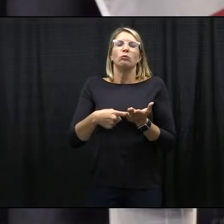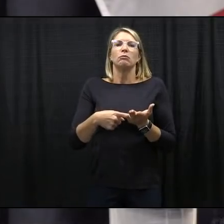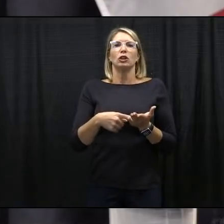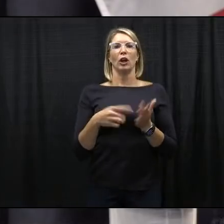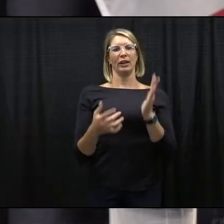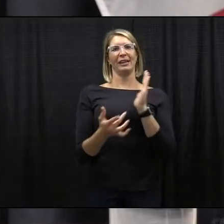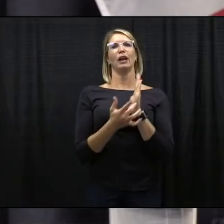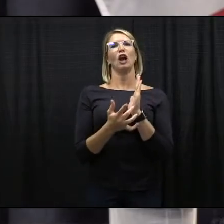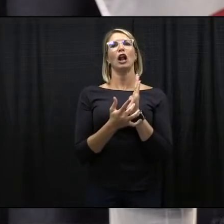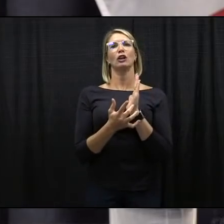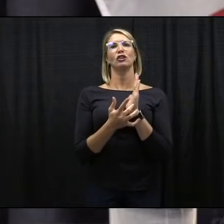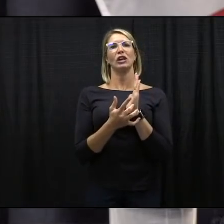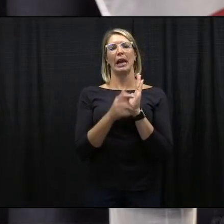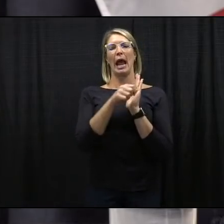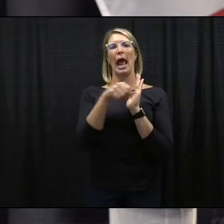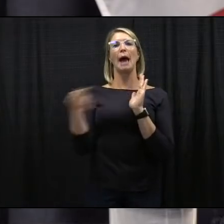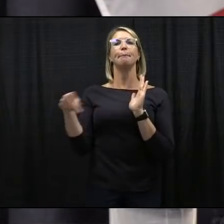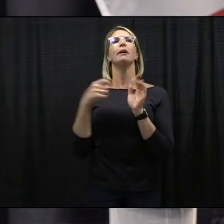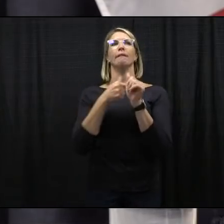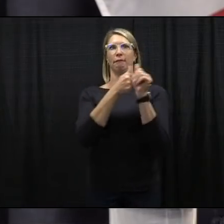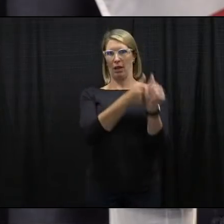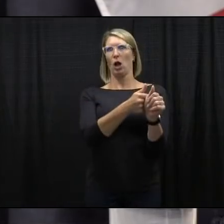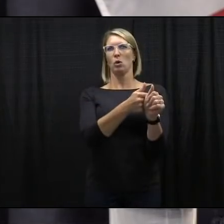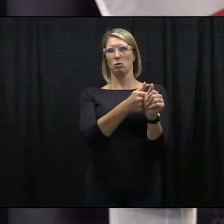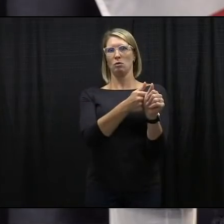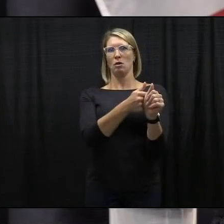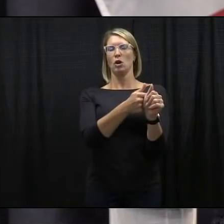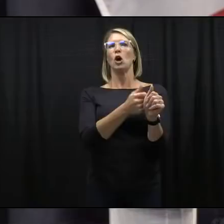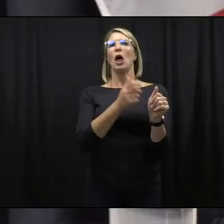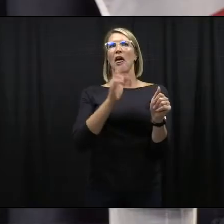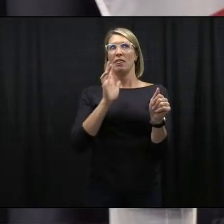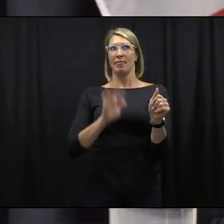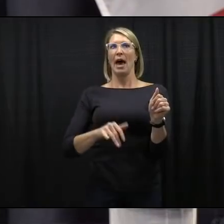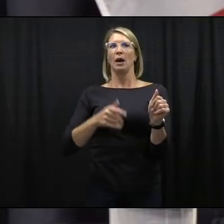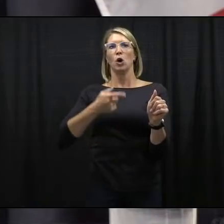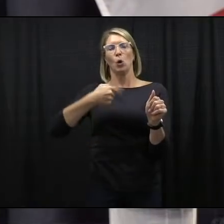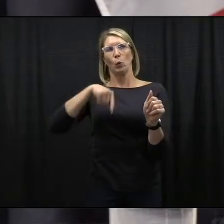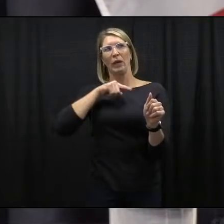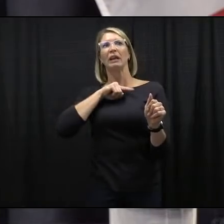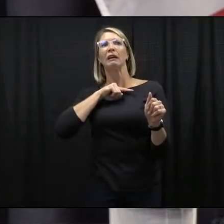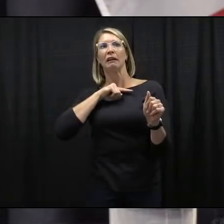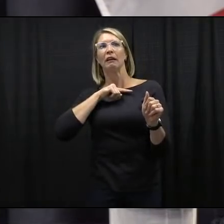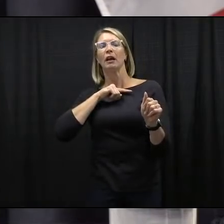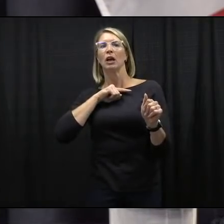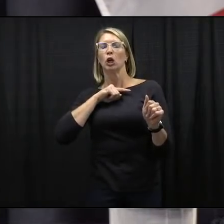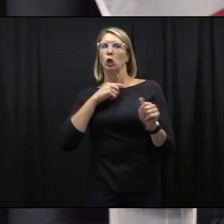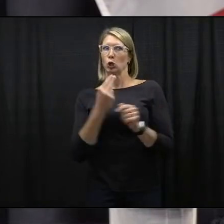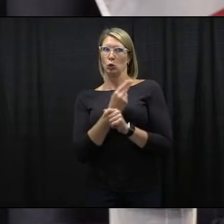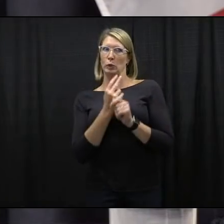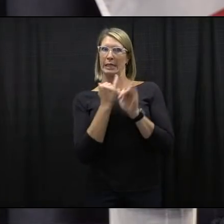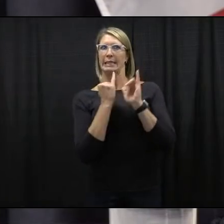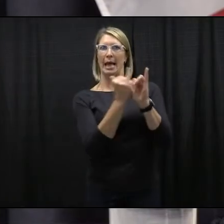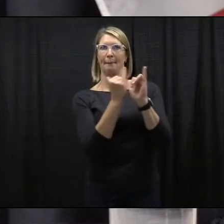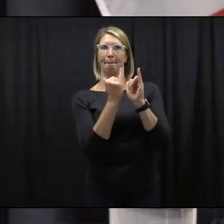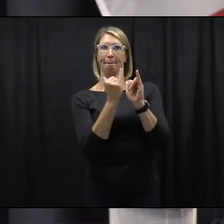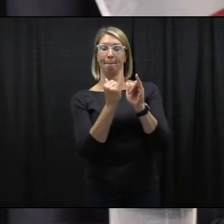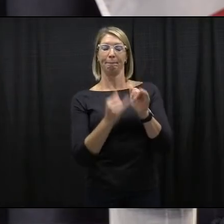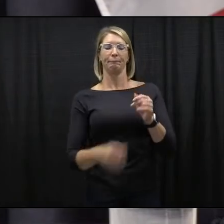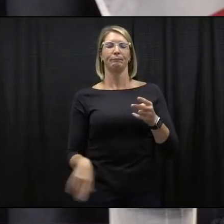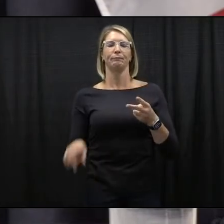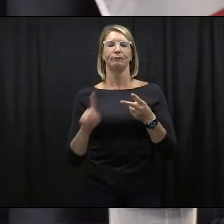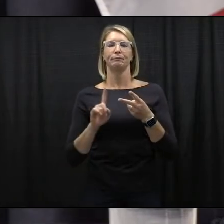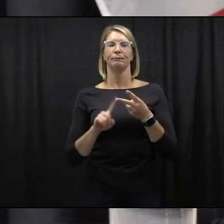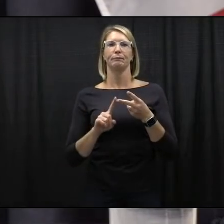only software package that would be recognized and allowed in the province. That was the second piece. The third piece was its